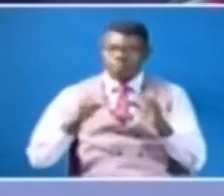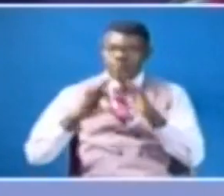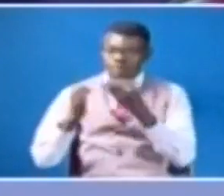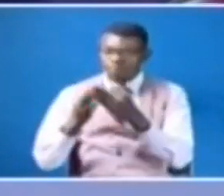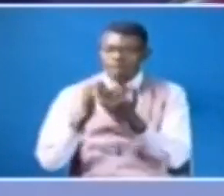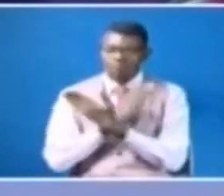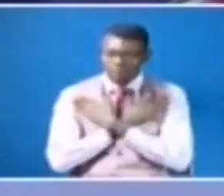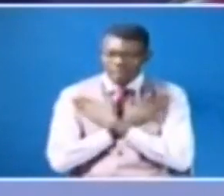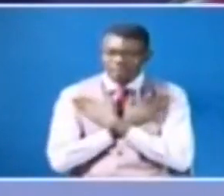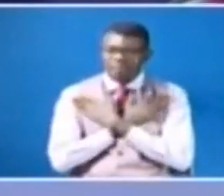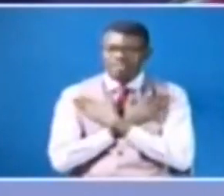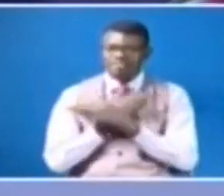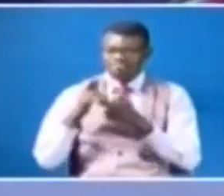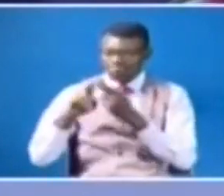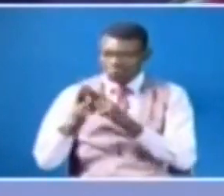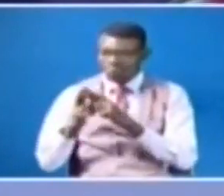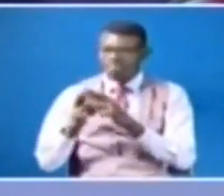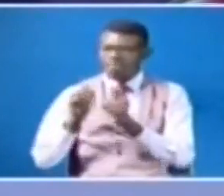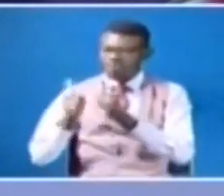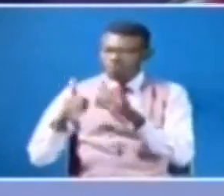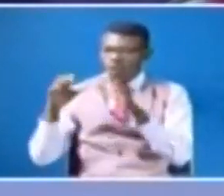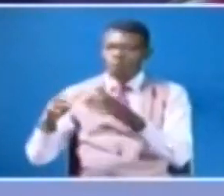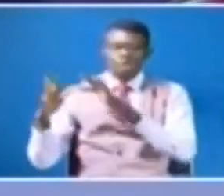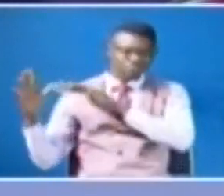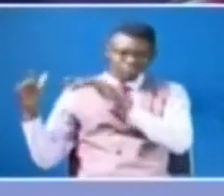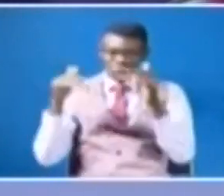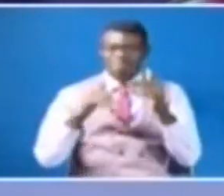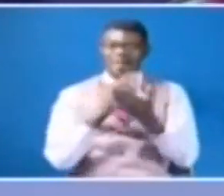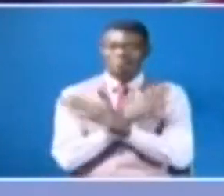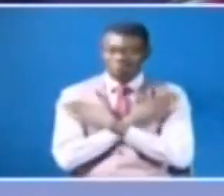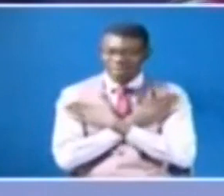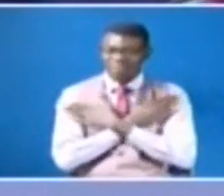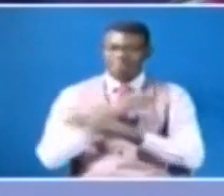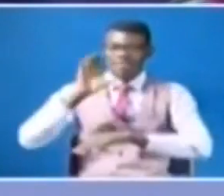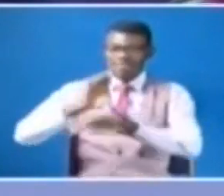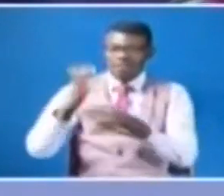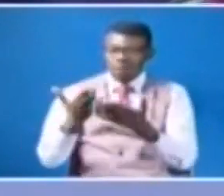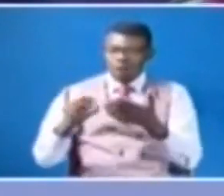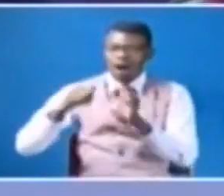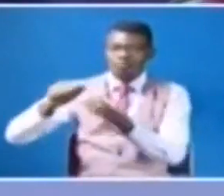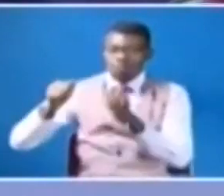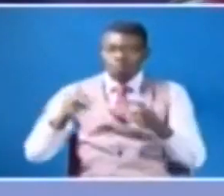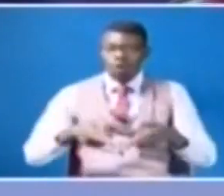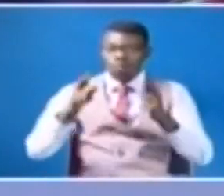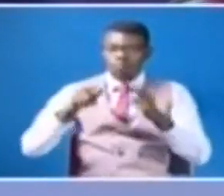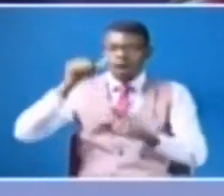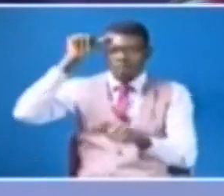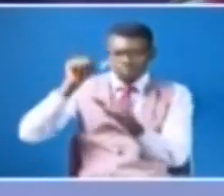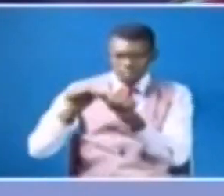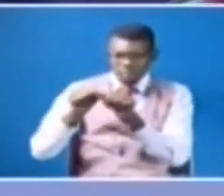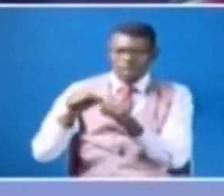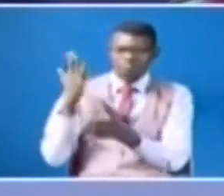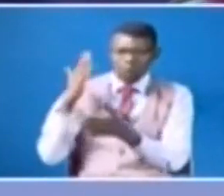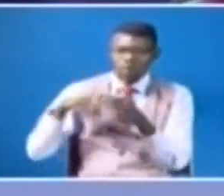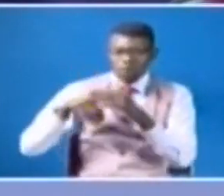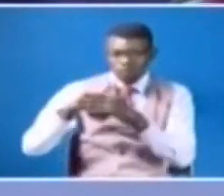Friends and the sporting fraternity congregated at the Friends Church Ngong Road here in Nairobi on Wednesday to remember fallen football